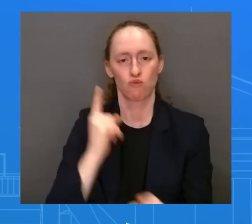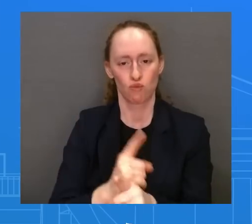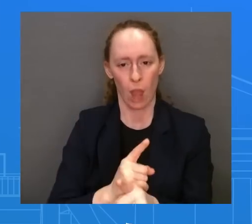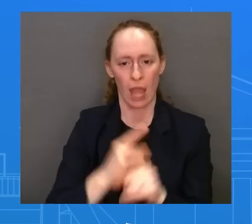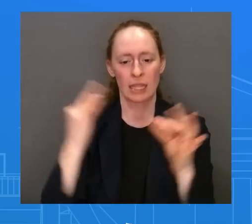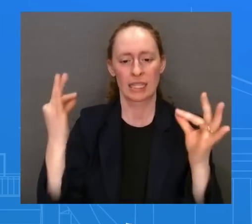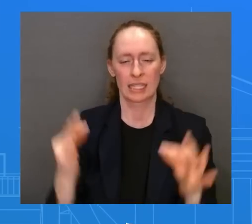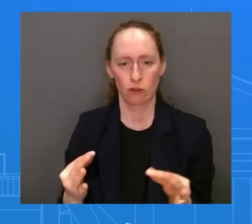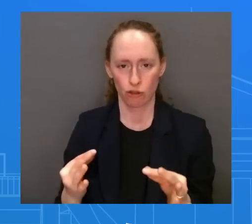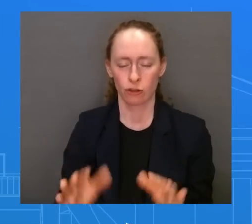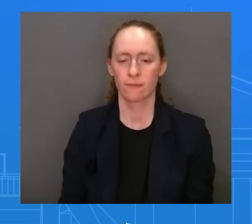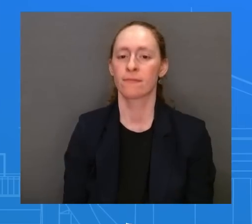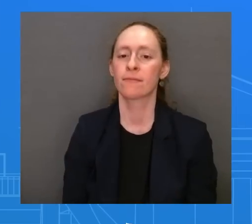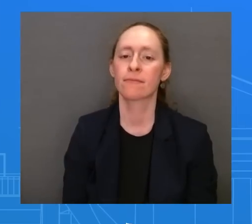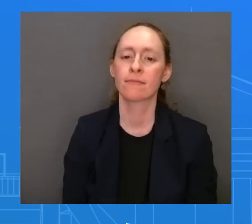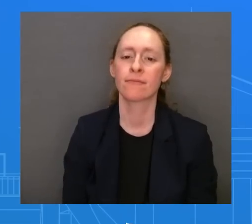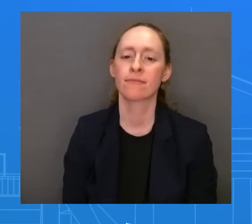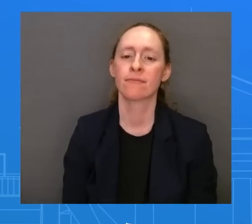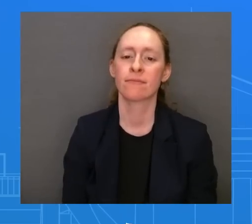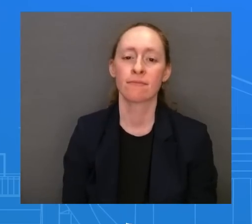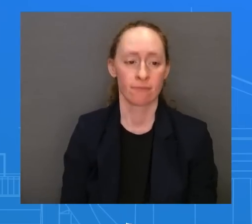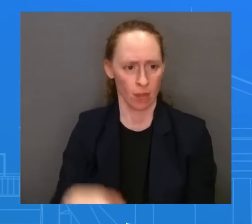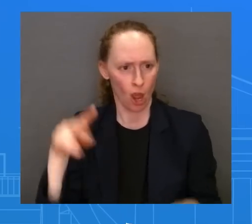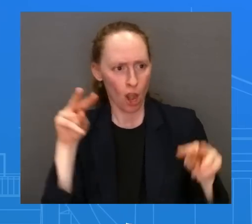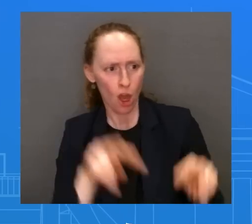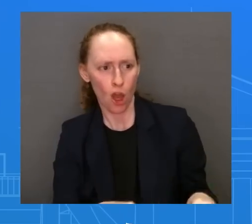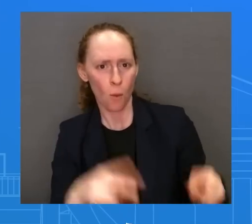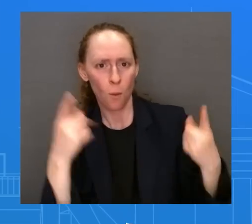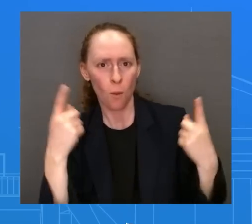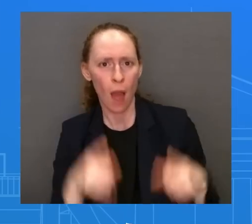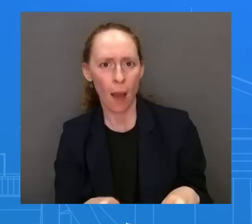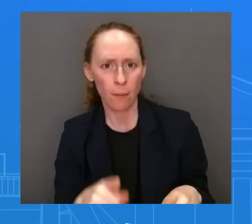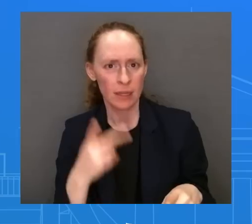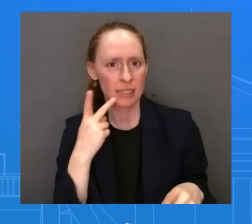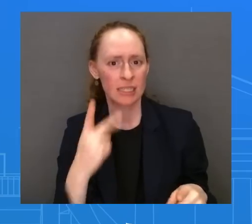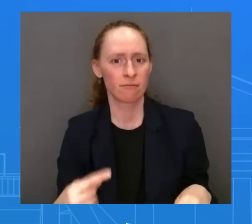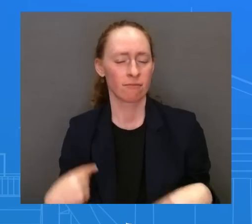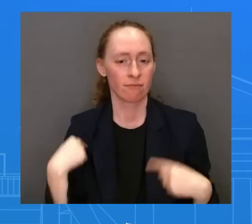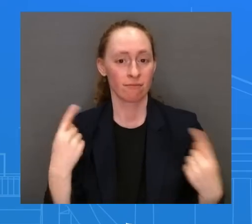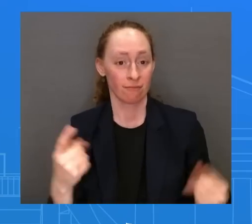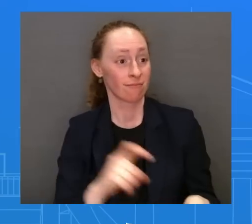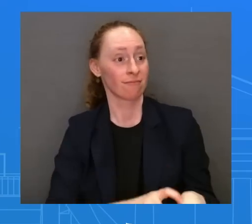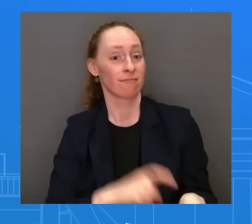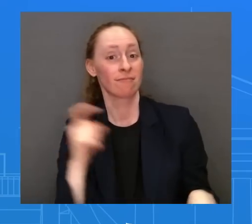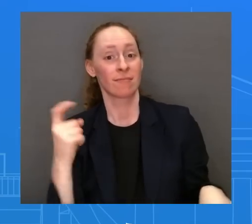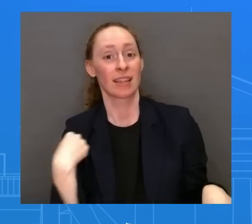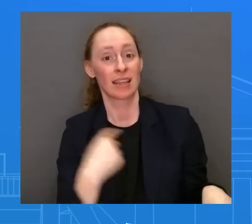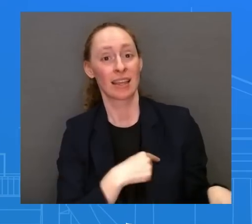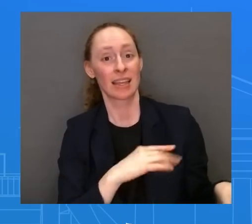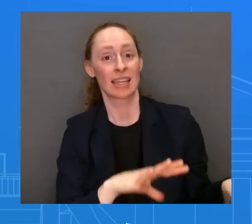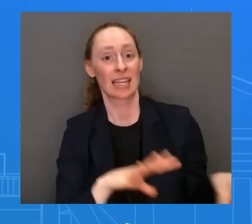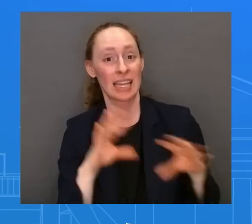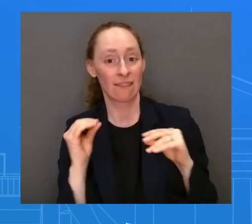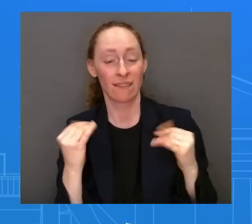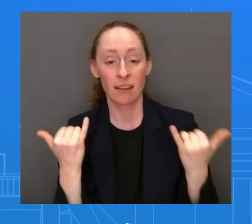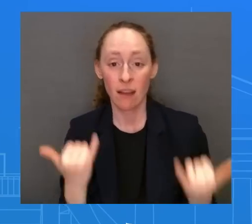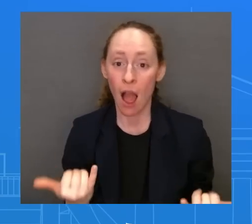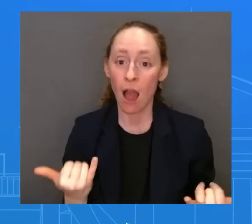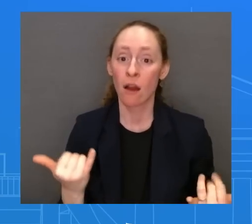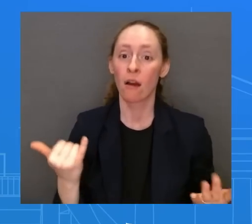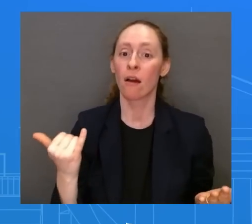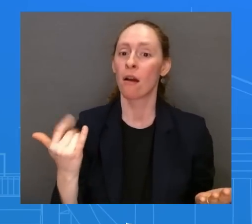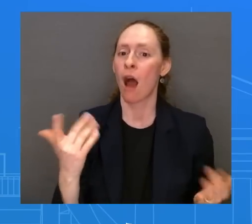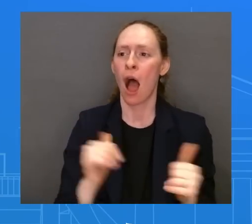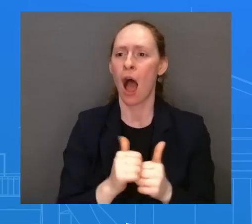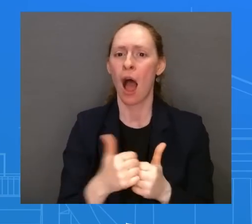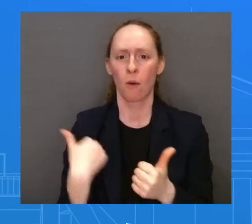we pulled out of Afghanistan and see what the United States military has been better able to do on behalf of the American people I think there's only one